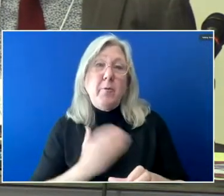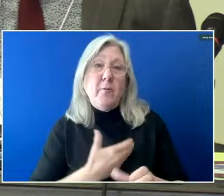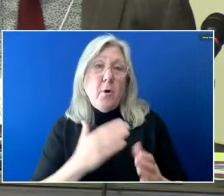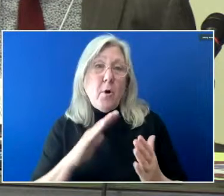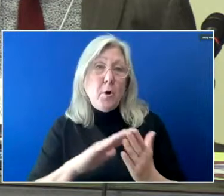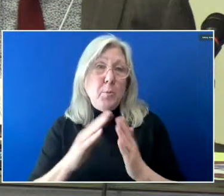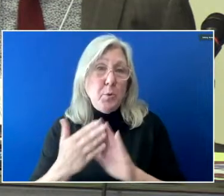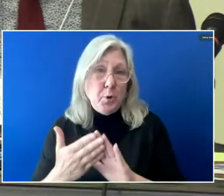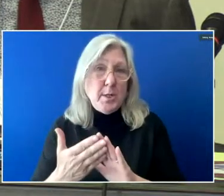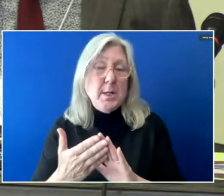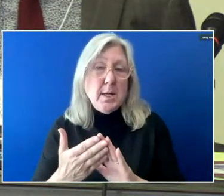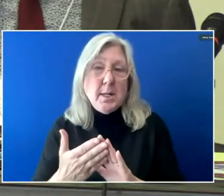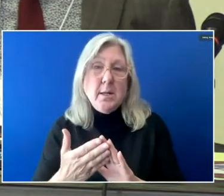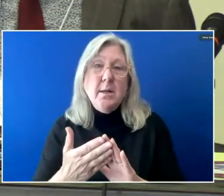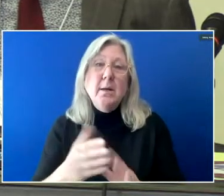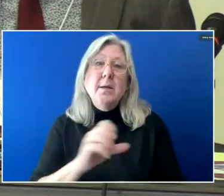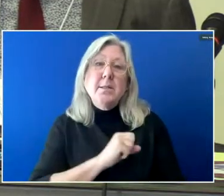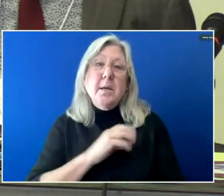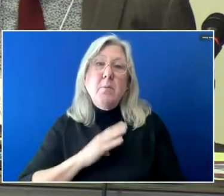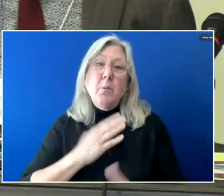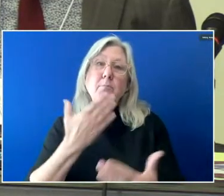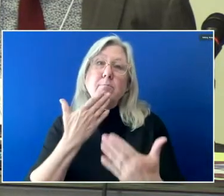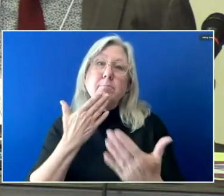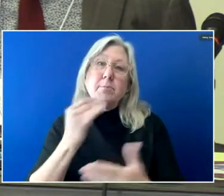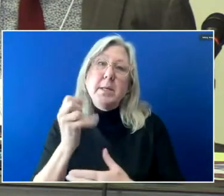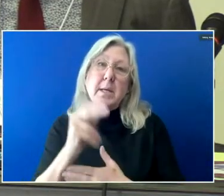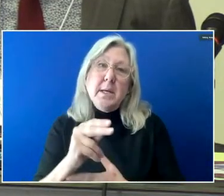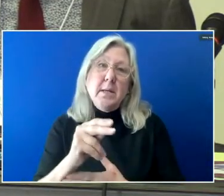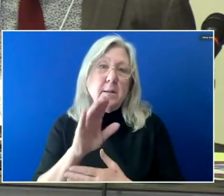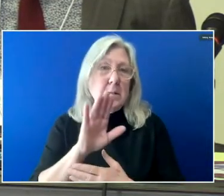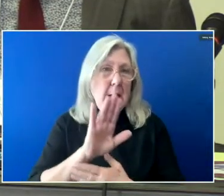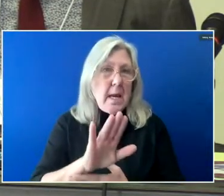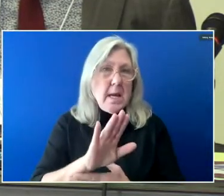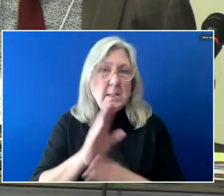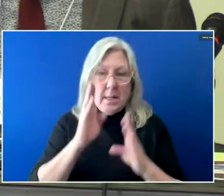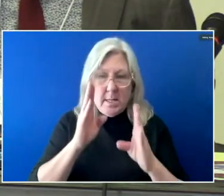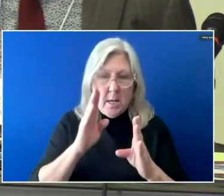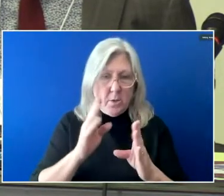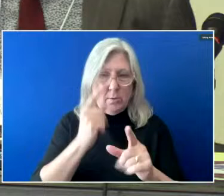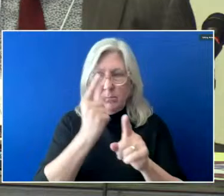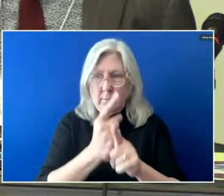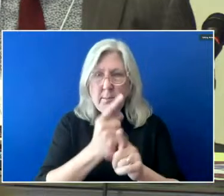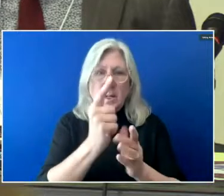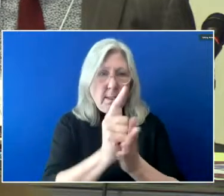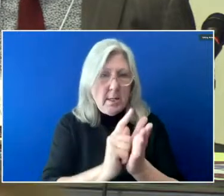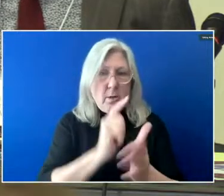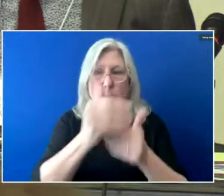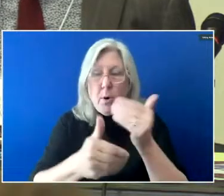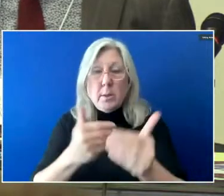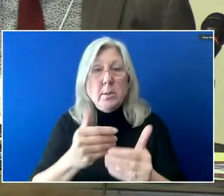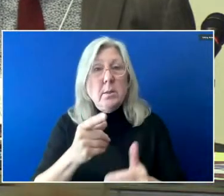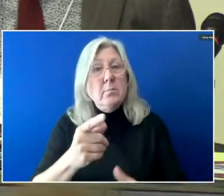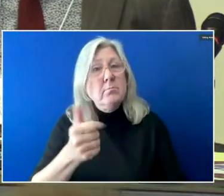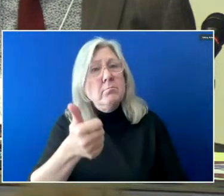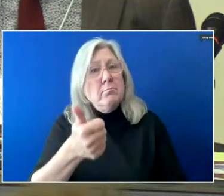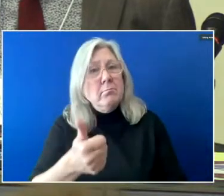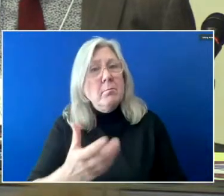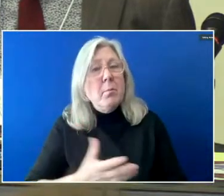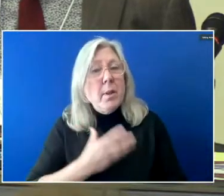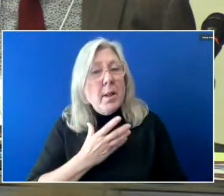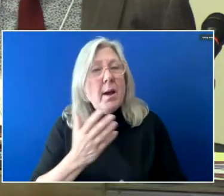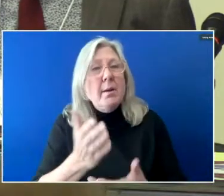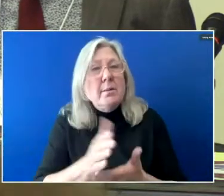grateful to Ian for his attention to correct legal processes his polite and kind manner his